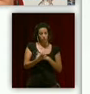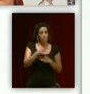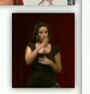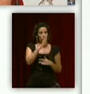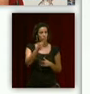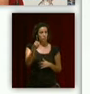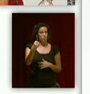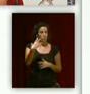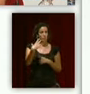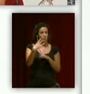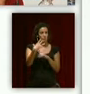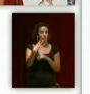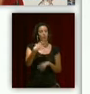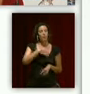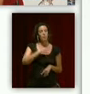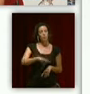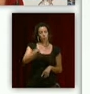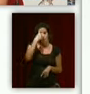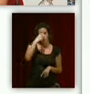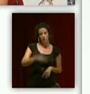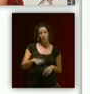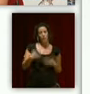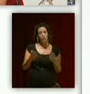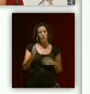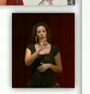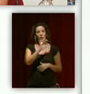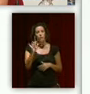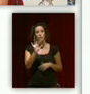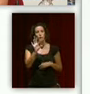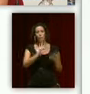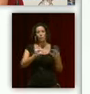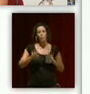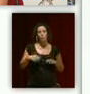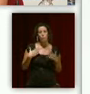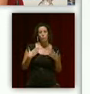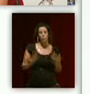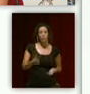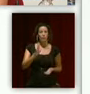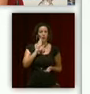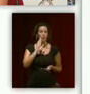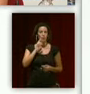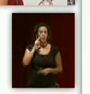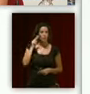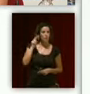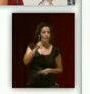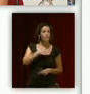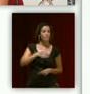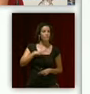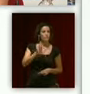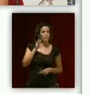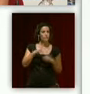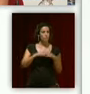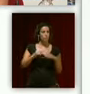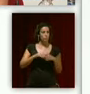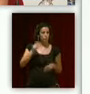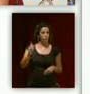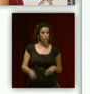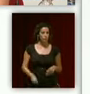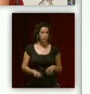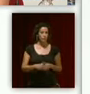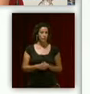in which row or column this potential was caused, we can know on what letter or